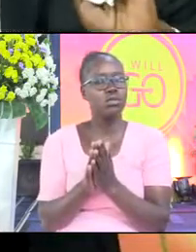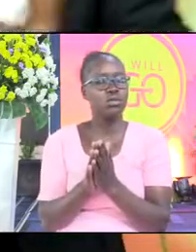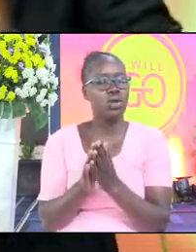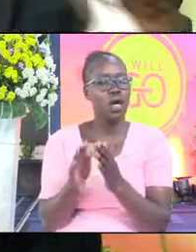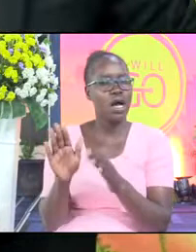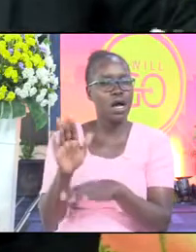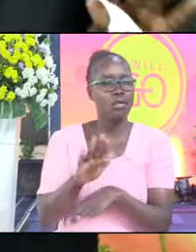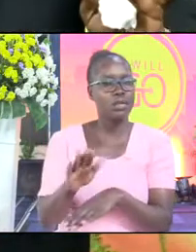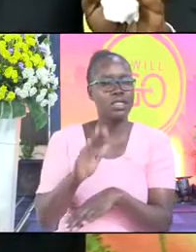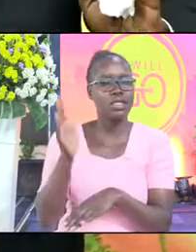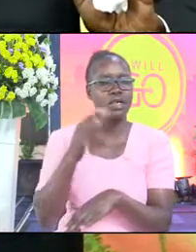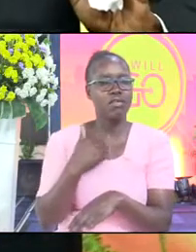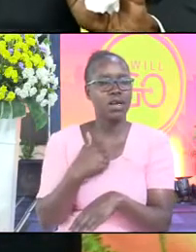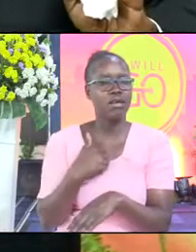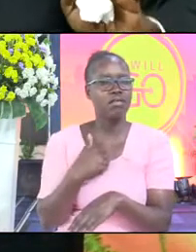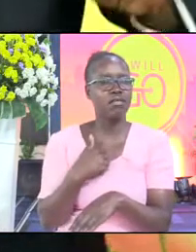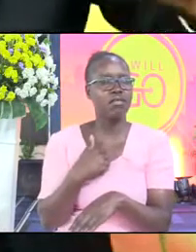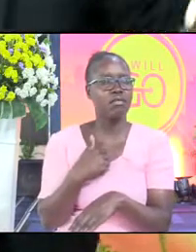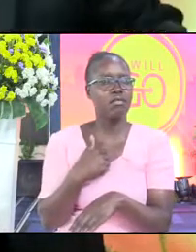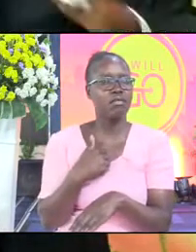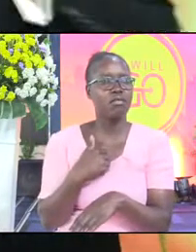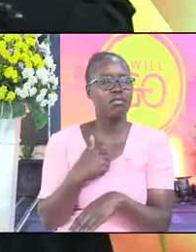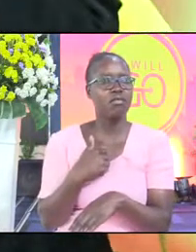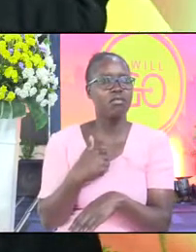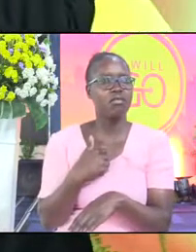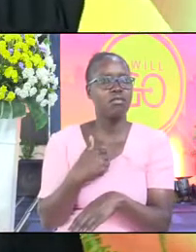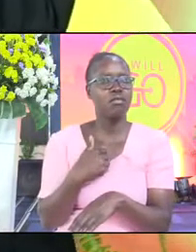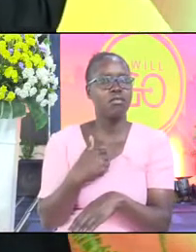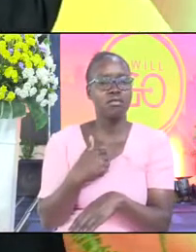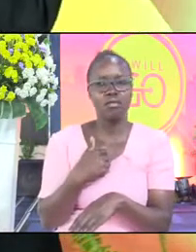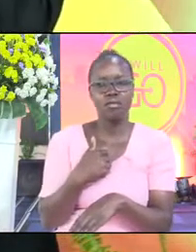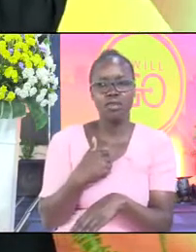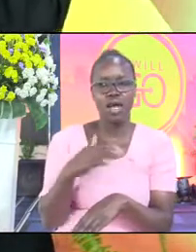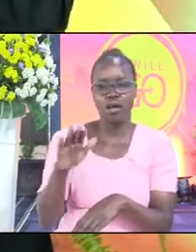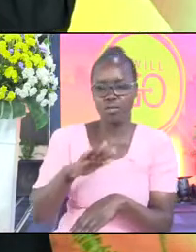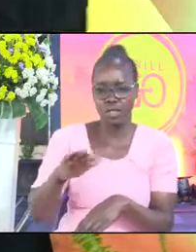She didn't have a praise team.